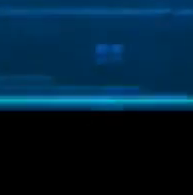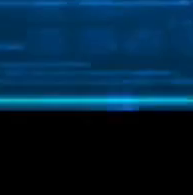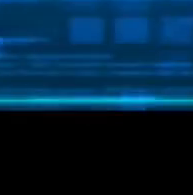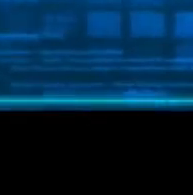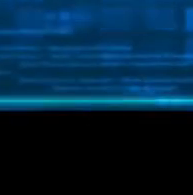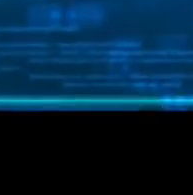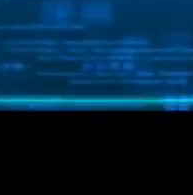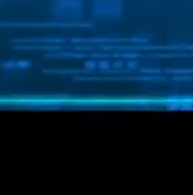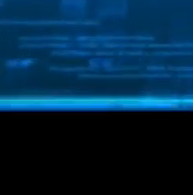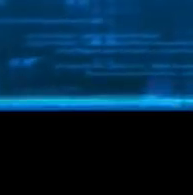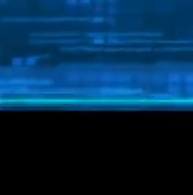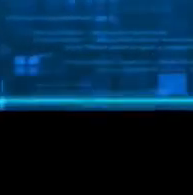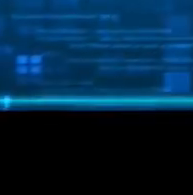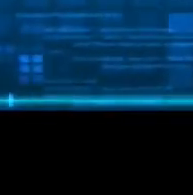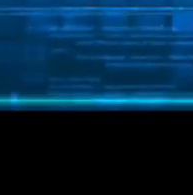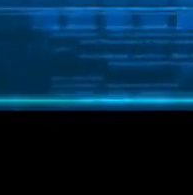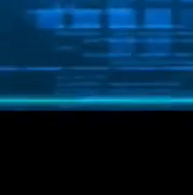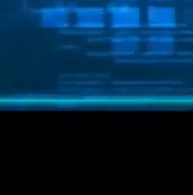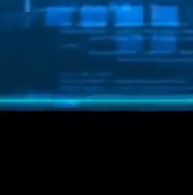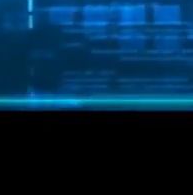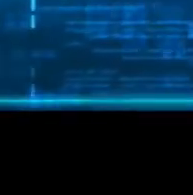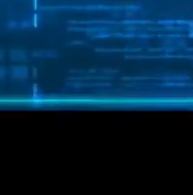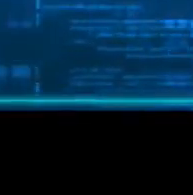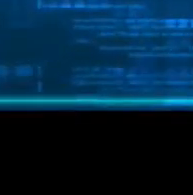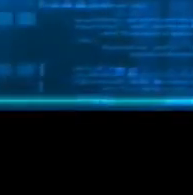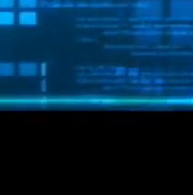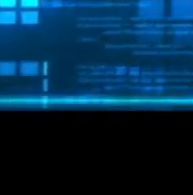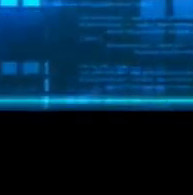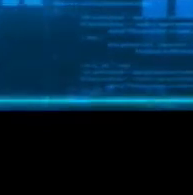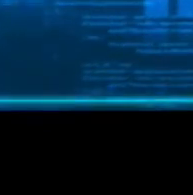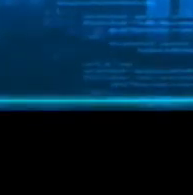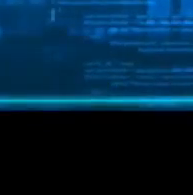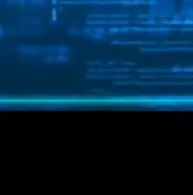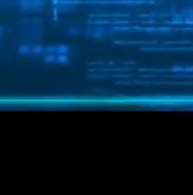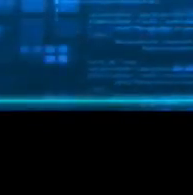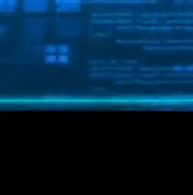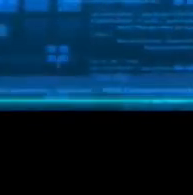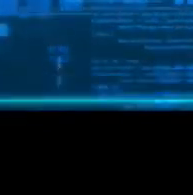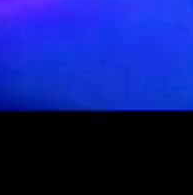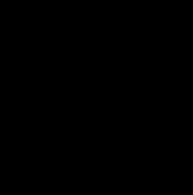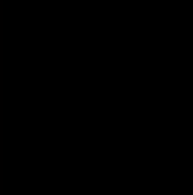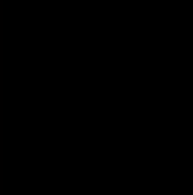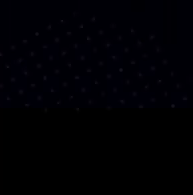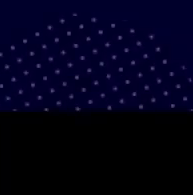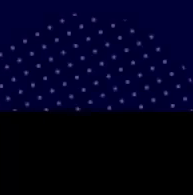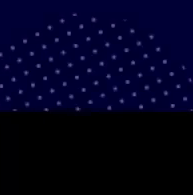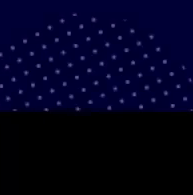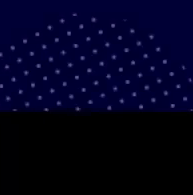4.0. Ya haces parte de la era de la inteligencia artificial.